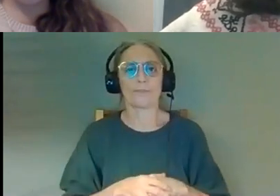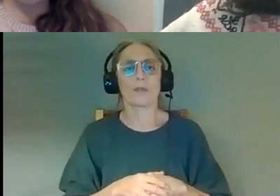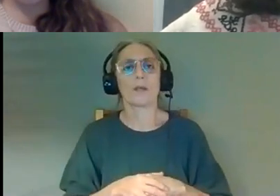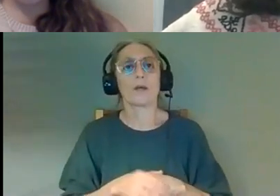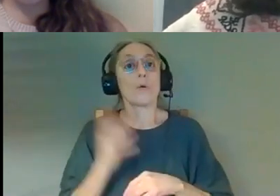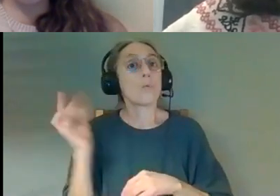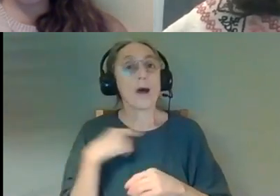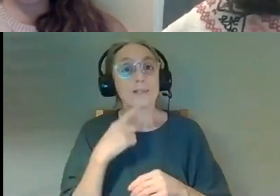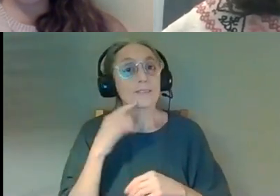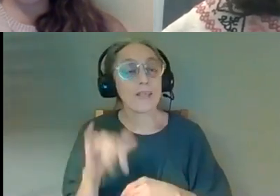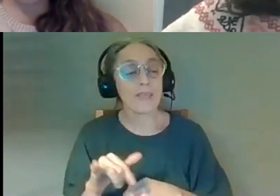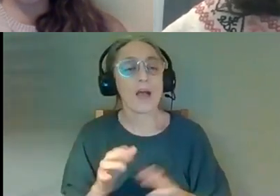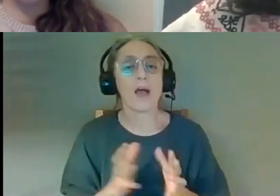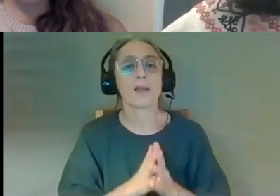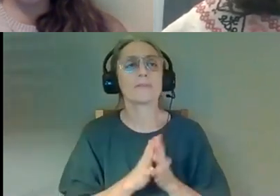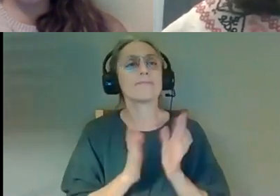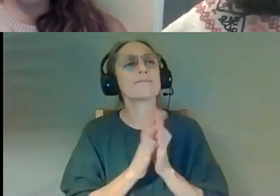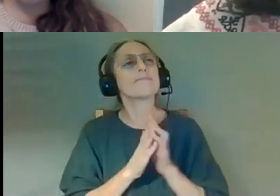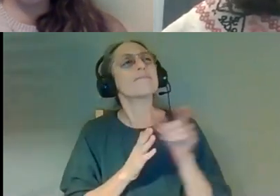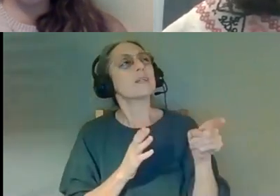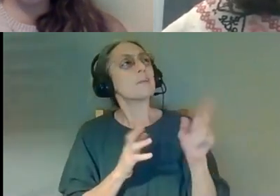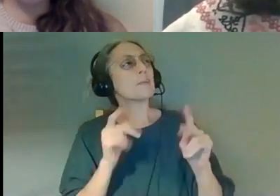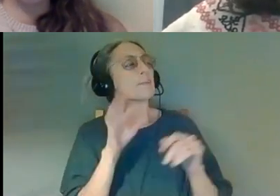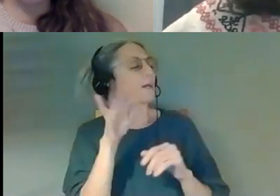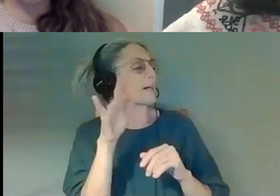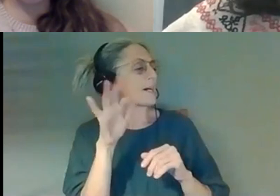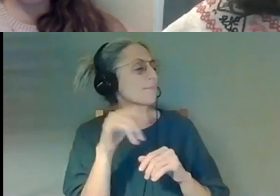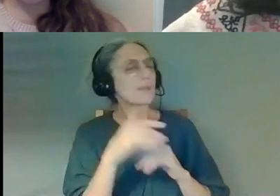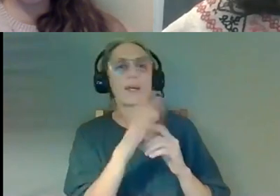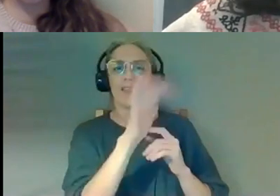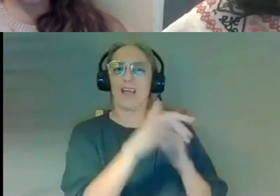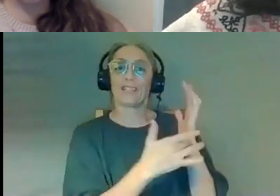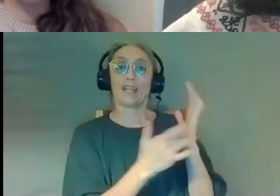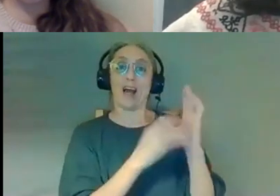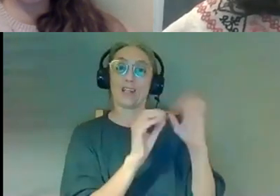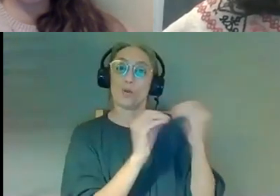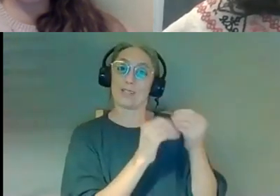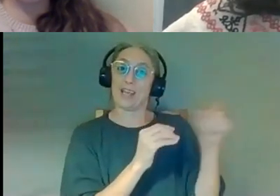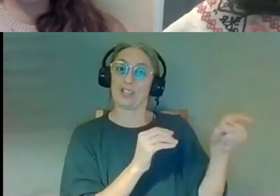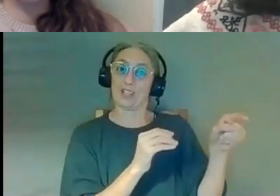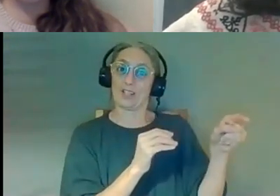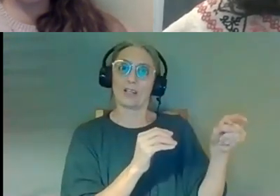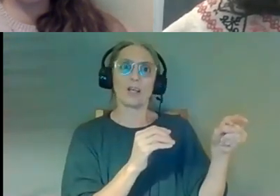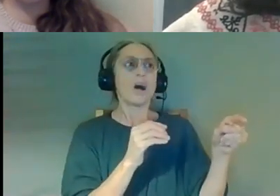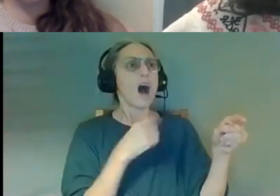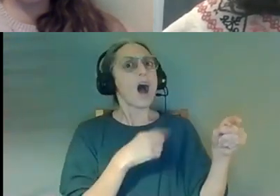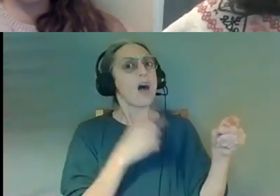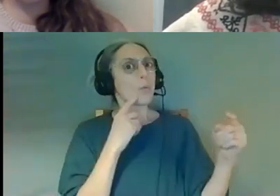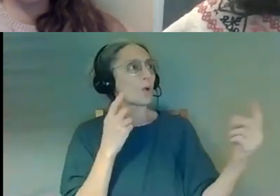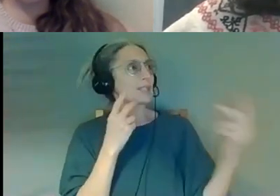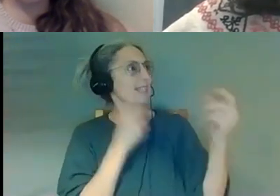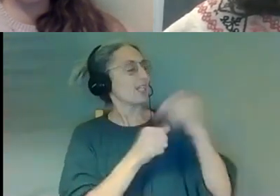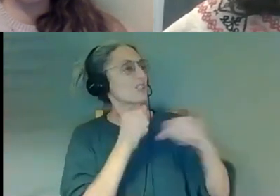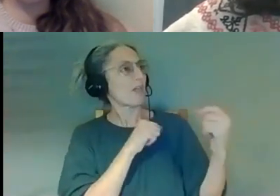the folks from the technology organization, I see them down in Springfield all the time. So they know the process and they know how to get things